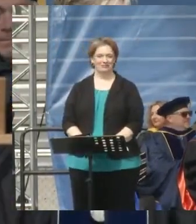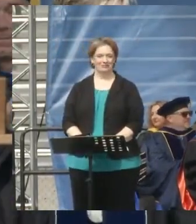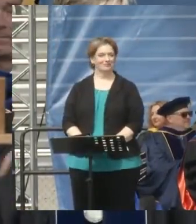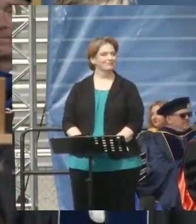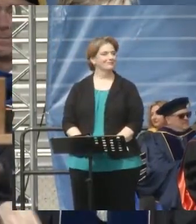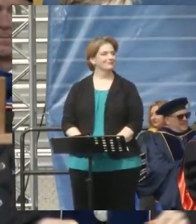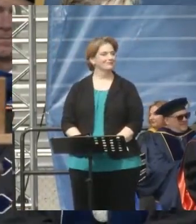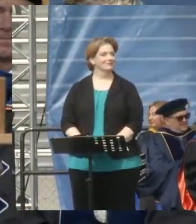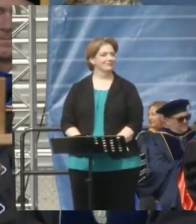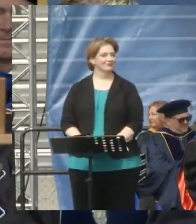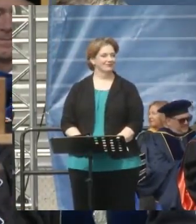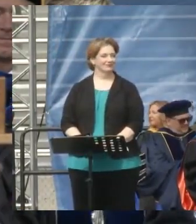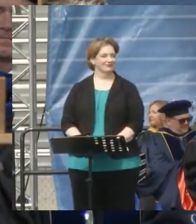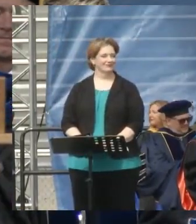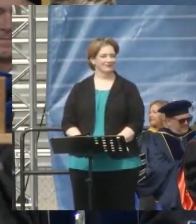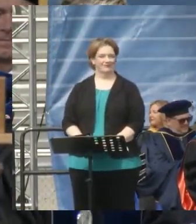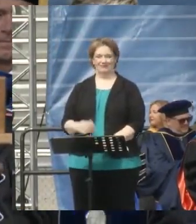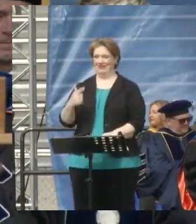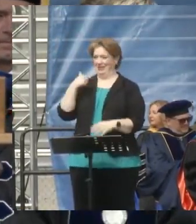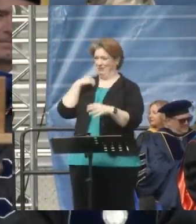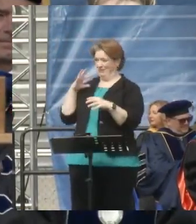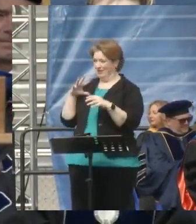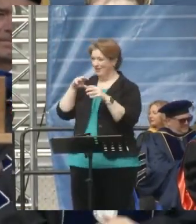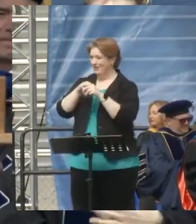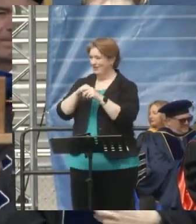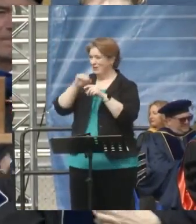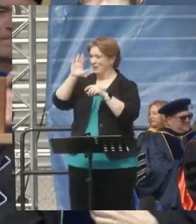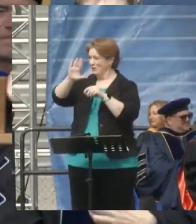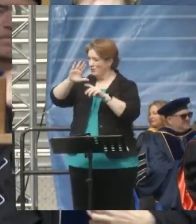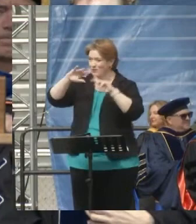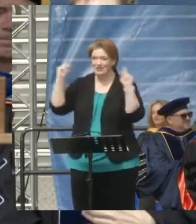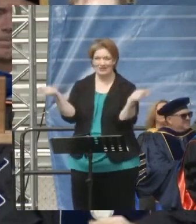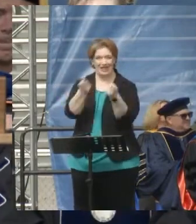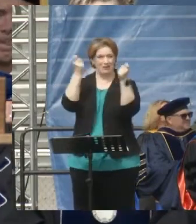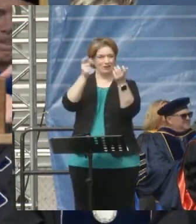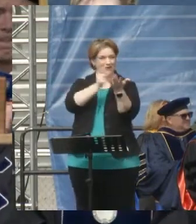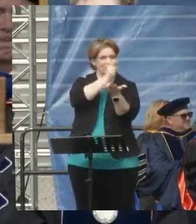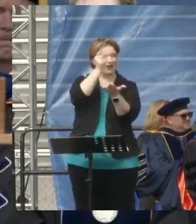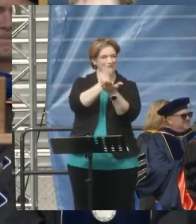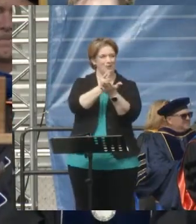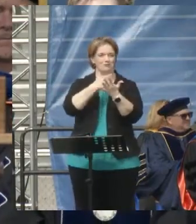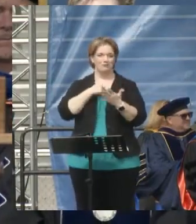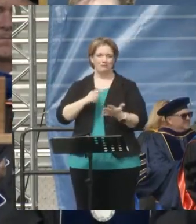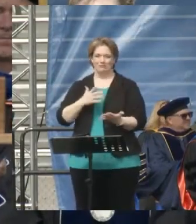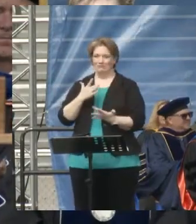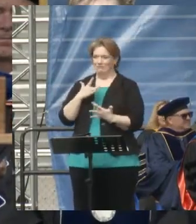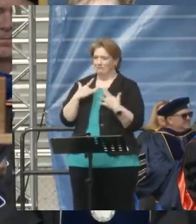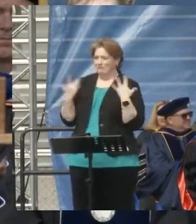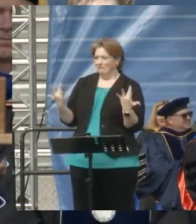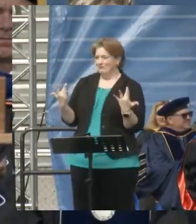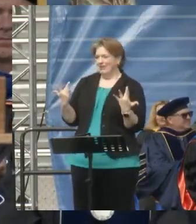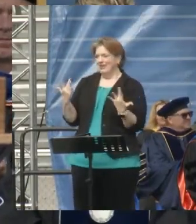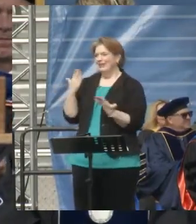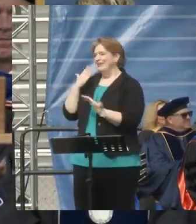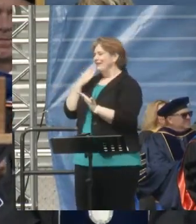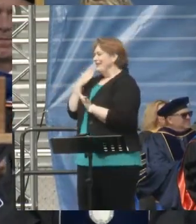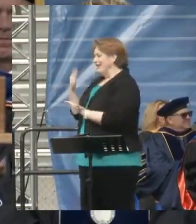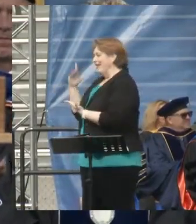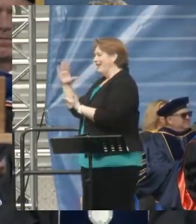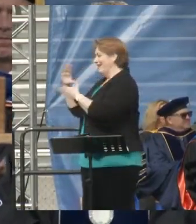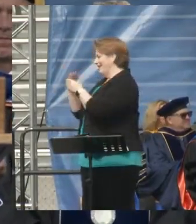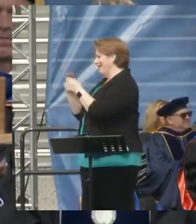I'm thrilled to be part of your celebration today. And thank you, Dr. Trump, for that wonderful,